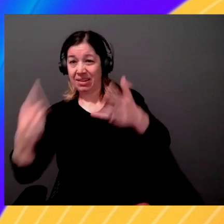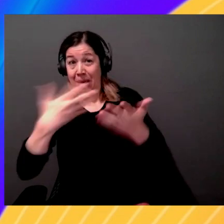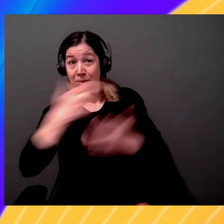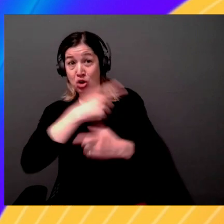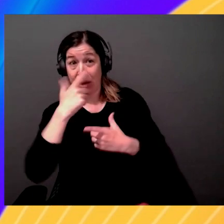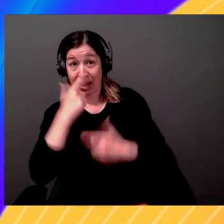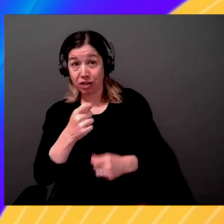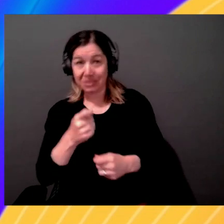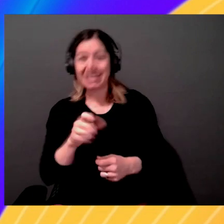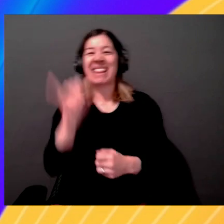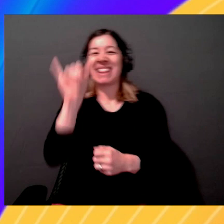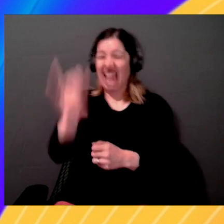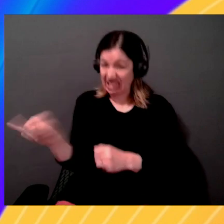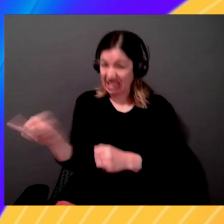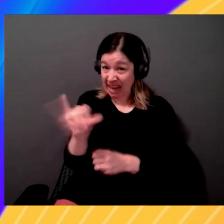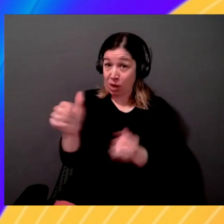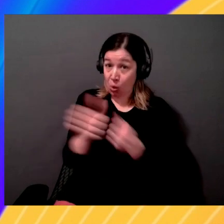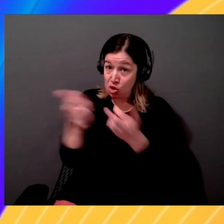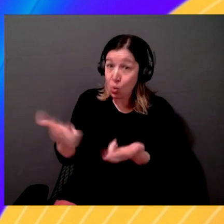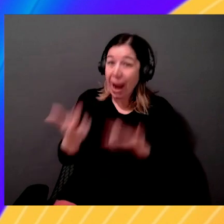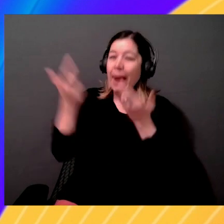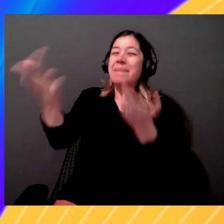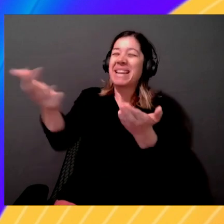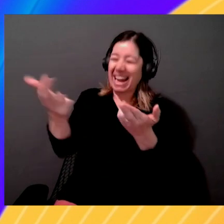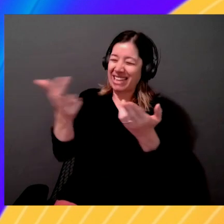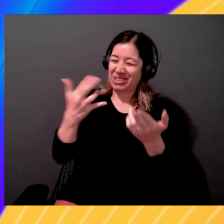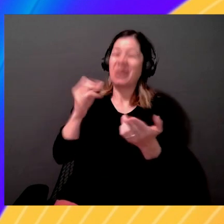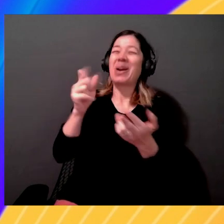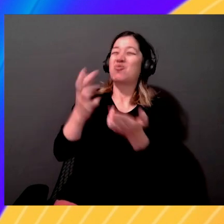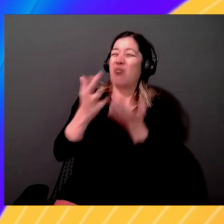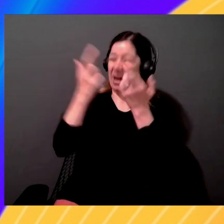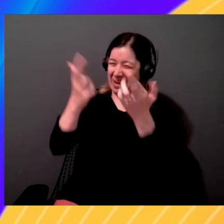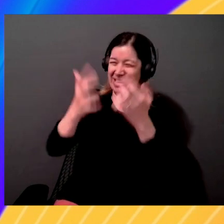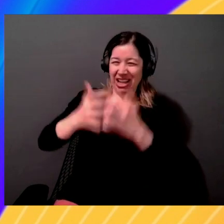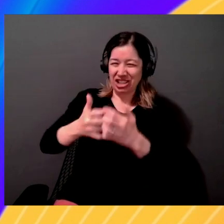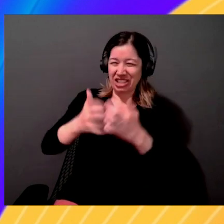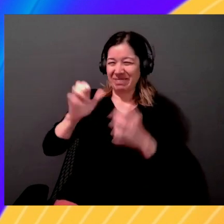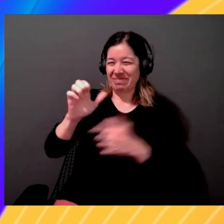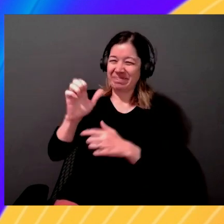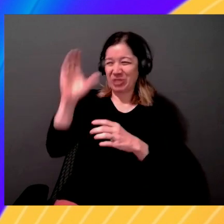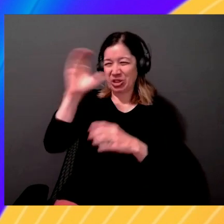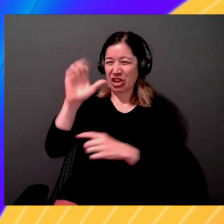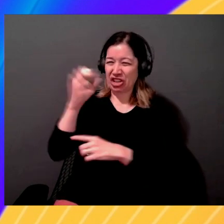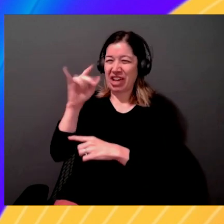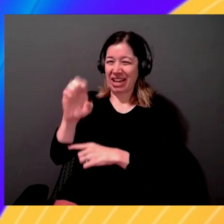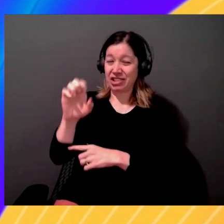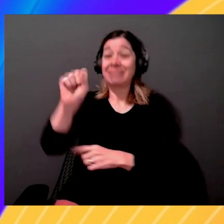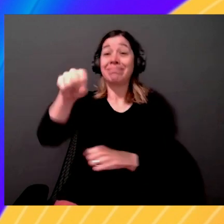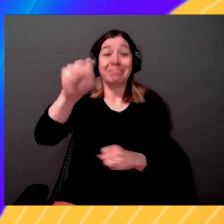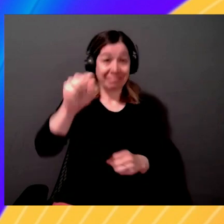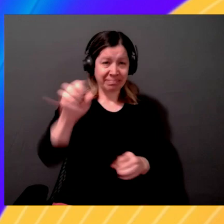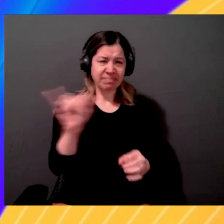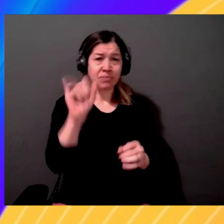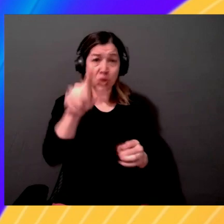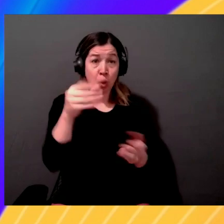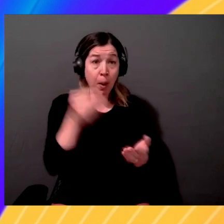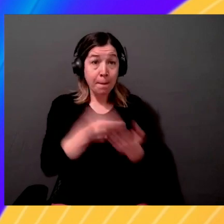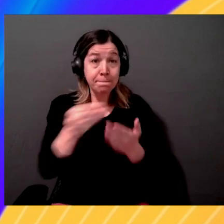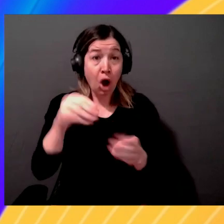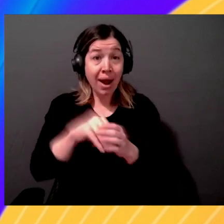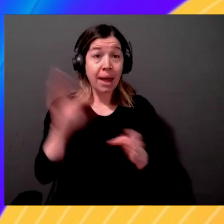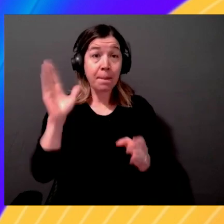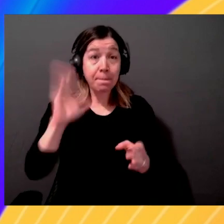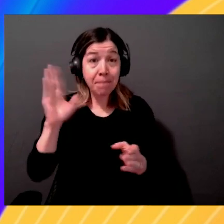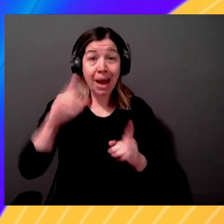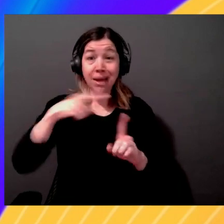engine. Exactly. Okay. Both maybe what things that you've bought in the past, as well as maybe what other people like